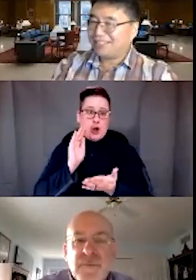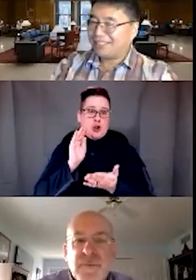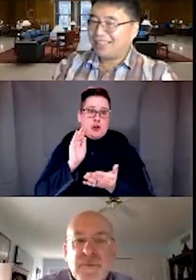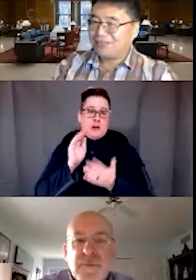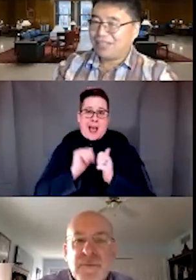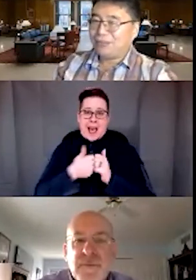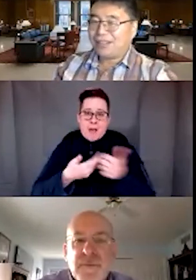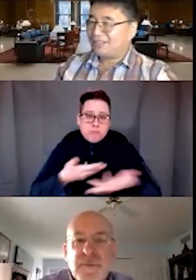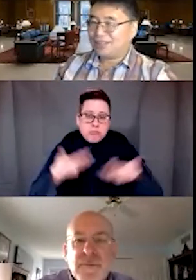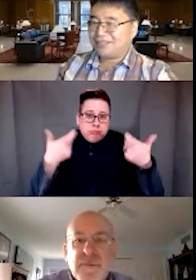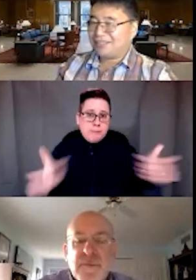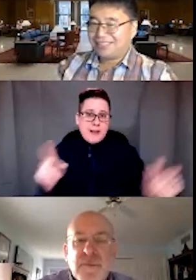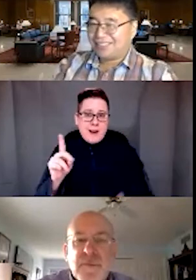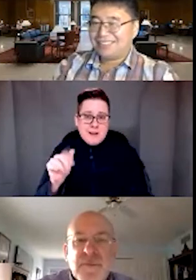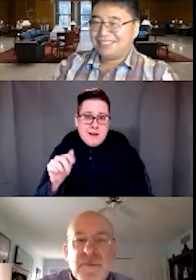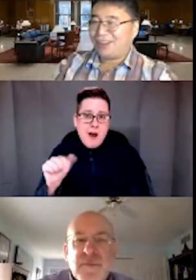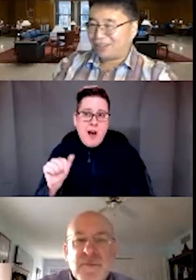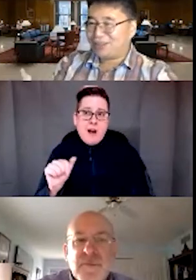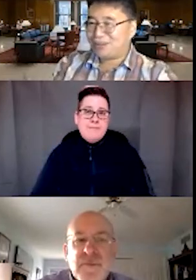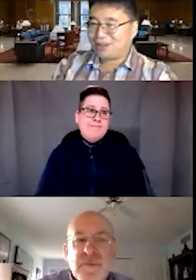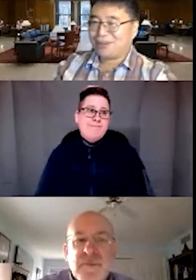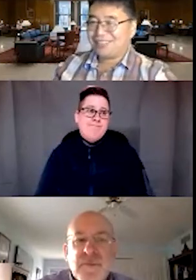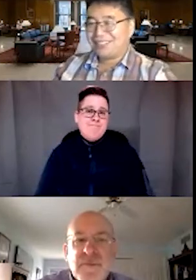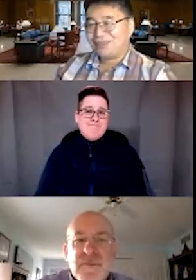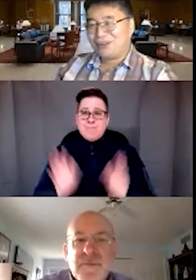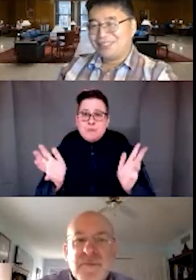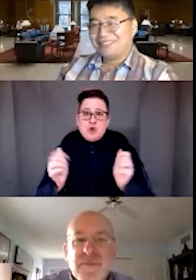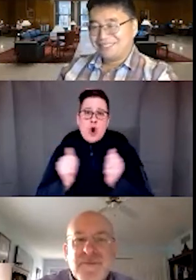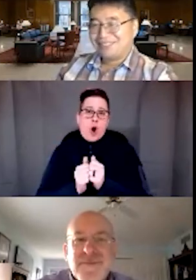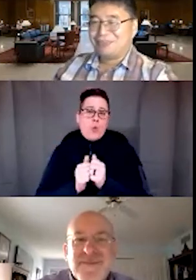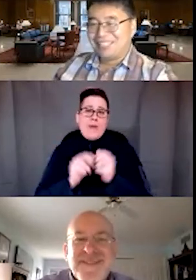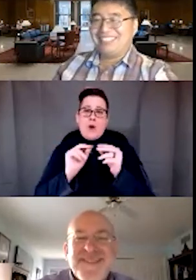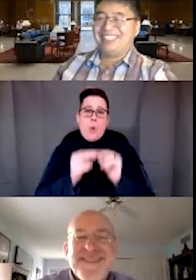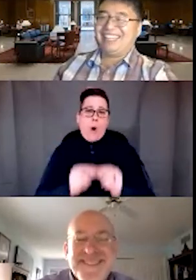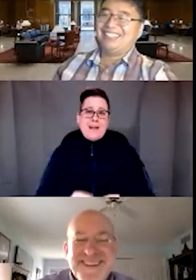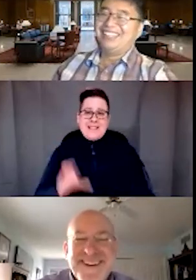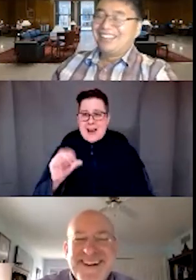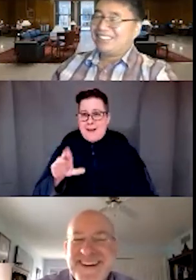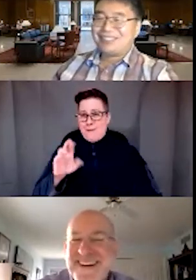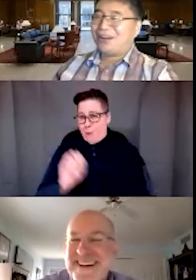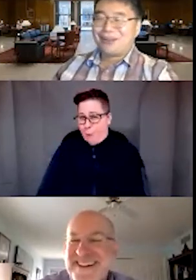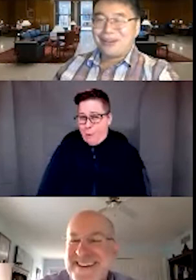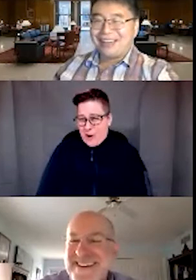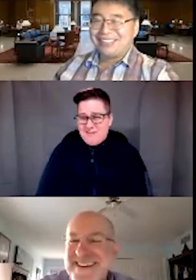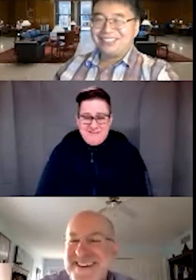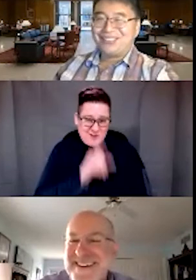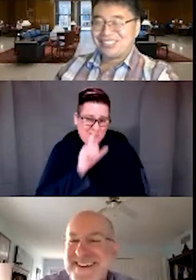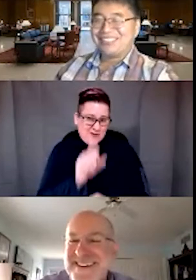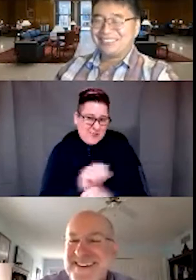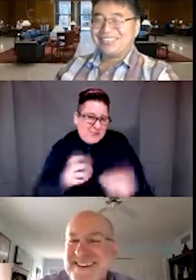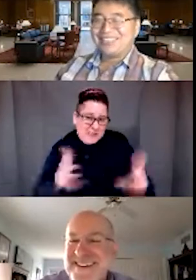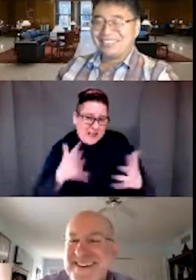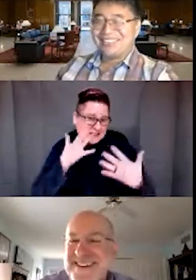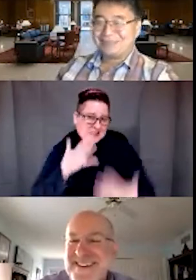learn and get their feet wet is just talking to our quantitative core group. There's no other way,